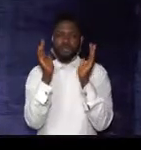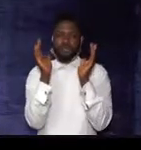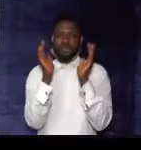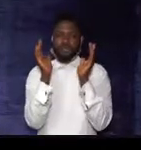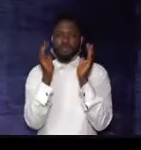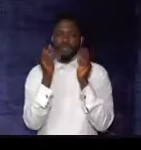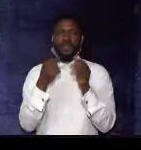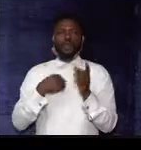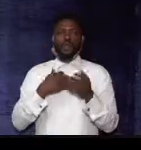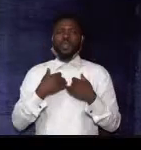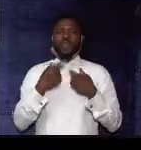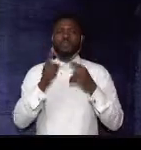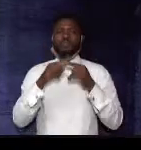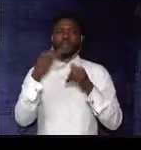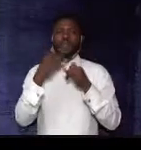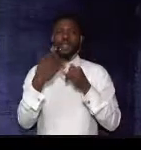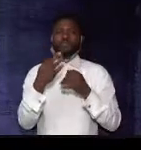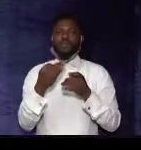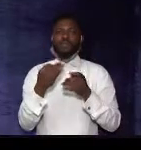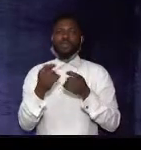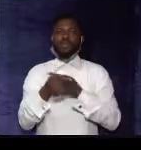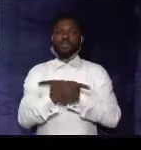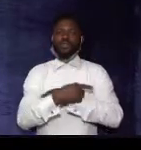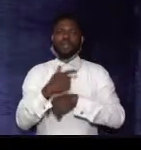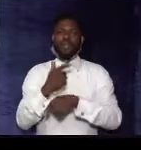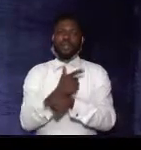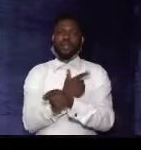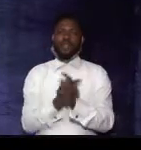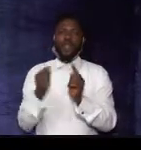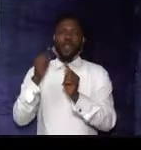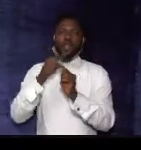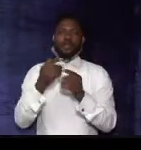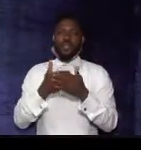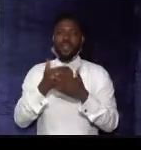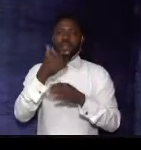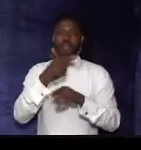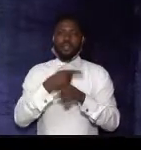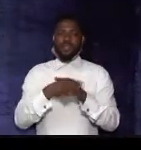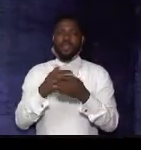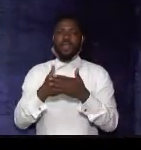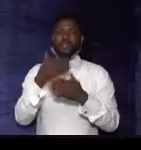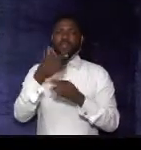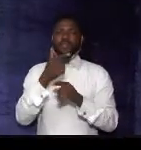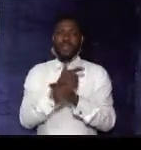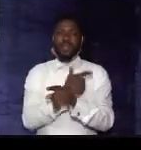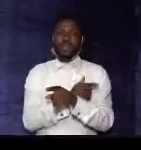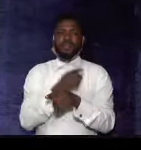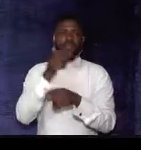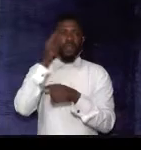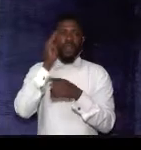chair. We have come to the end of today's lesson. Until